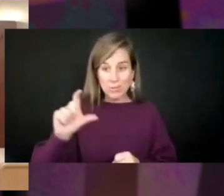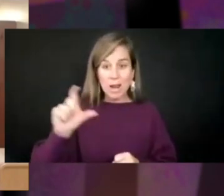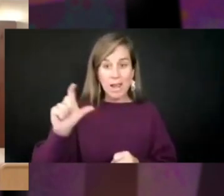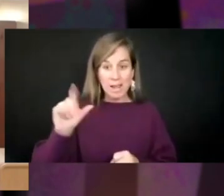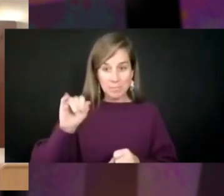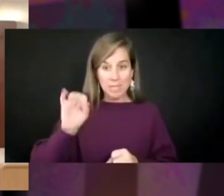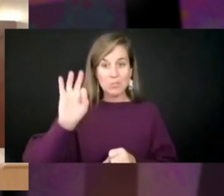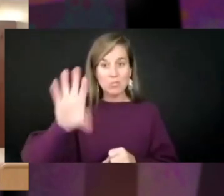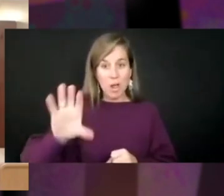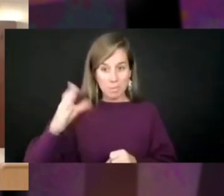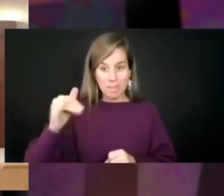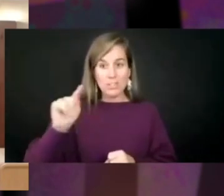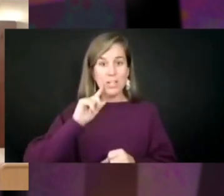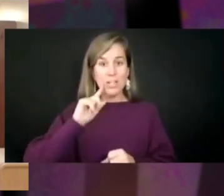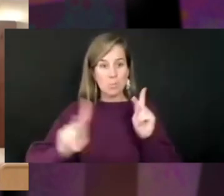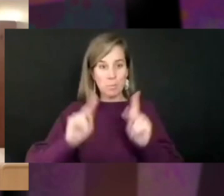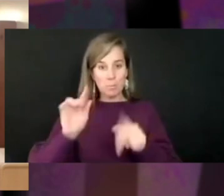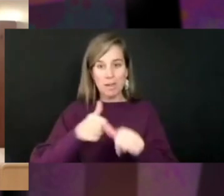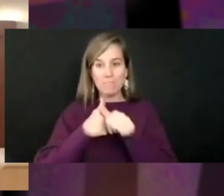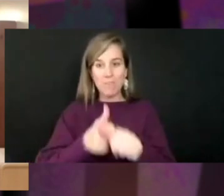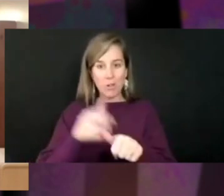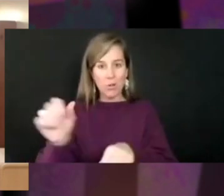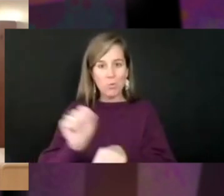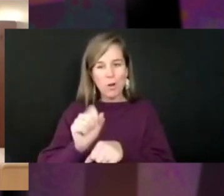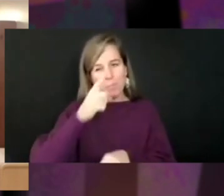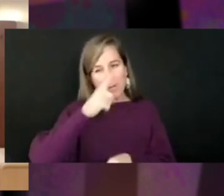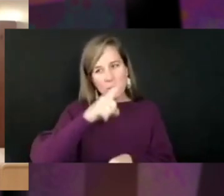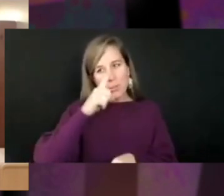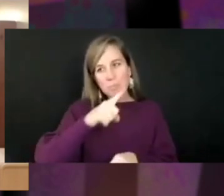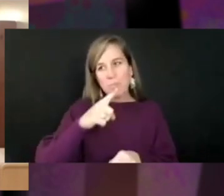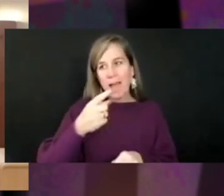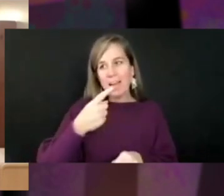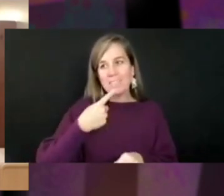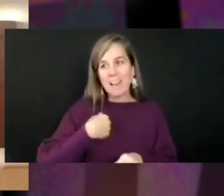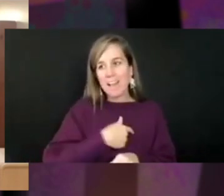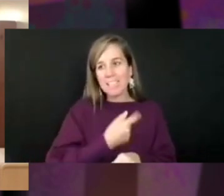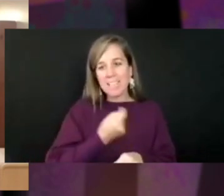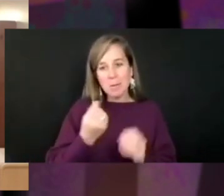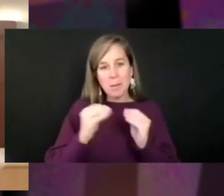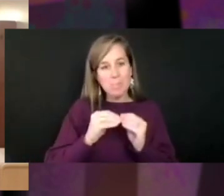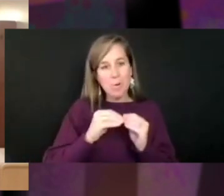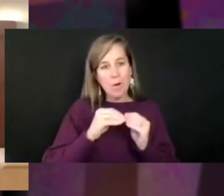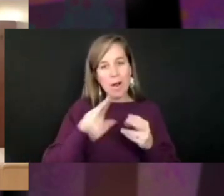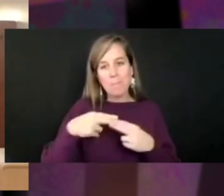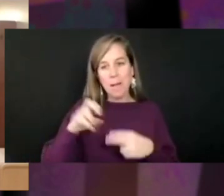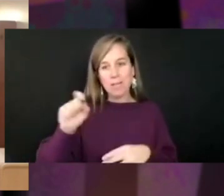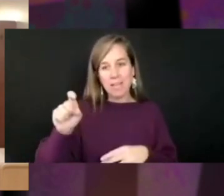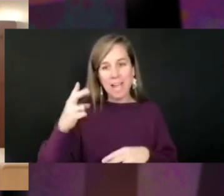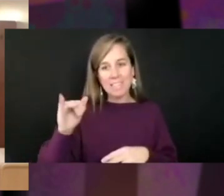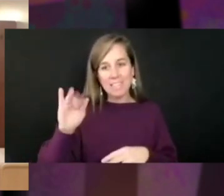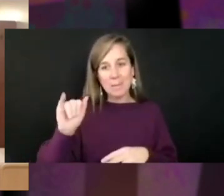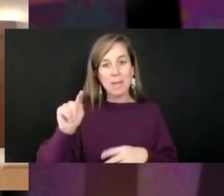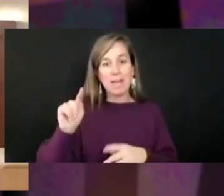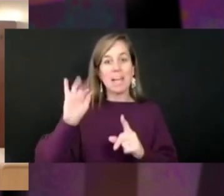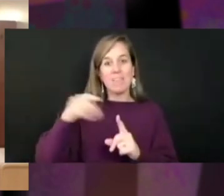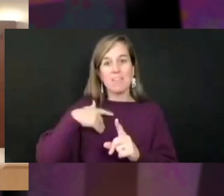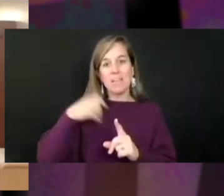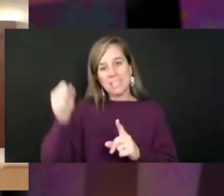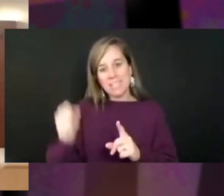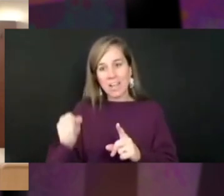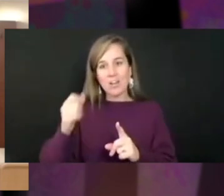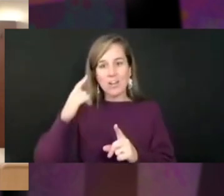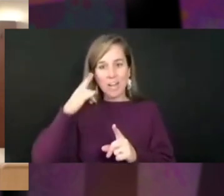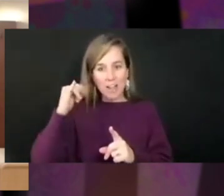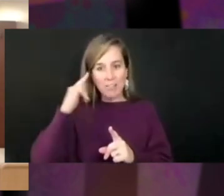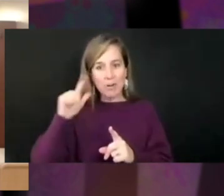chat so people can continue to follow your work. But would you tell us all a little bit about the exhibit if we happen to be in the Southern California Long Beach